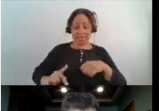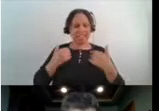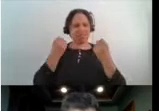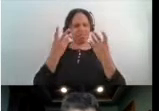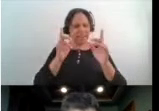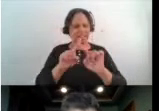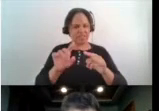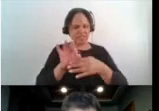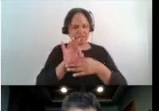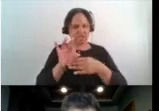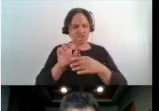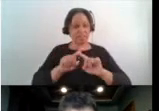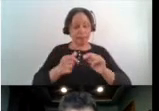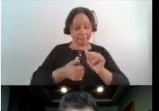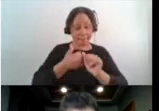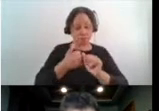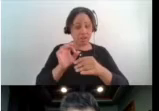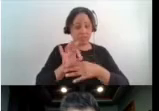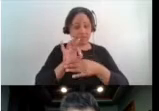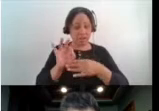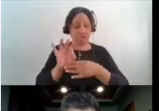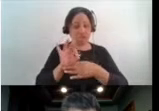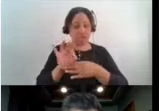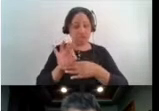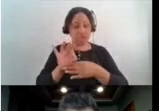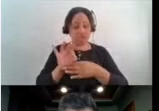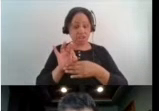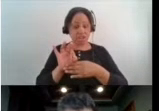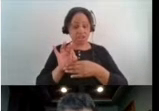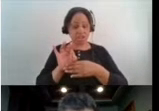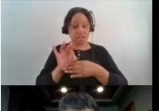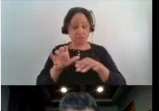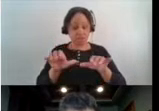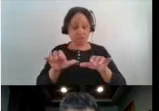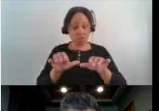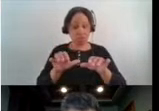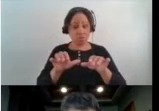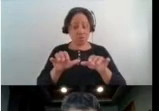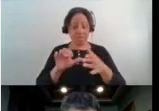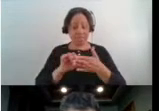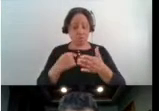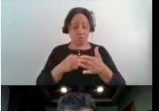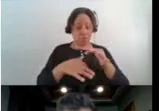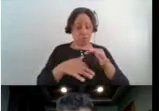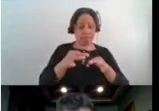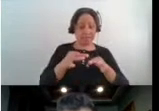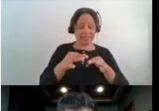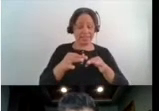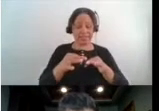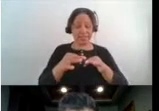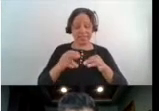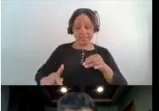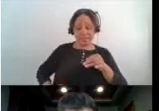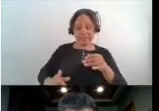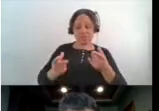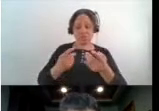our body, but a majority of the function that's done that we replace when we put patients on dialysis is the kidney's ability to filter out